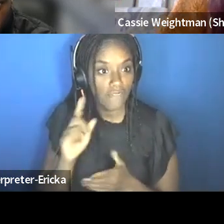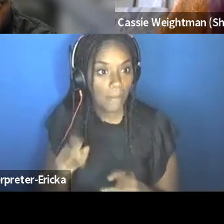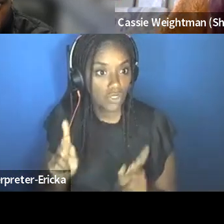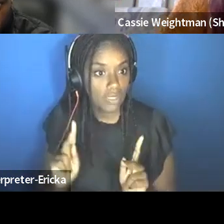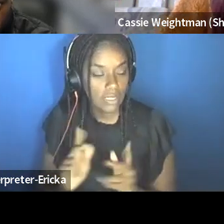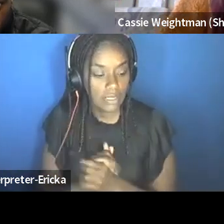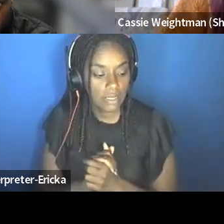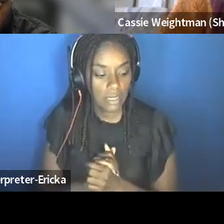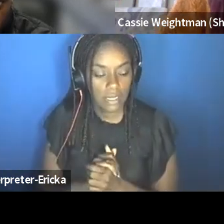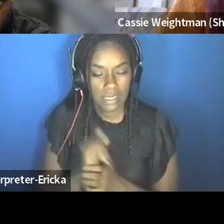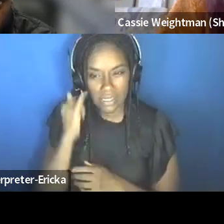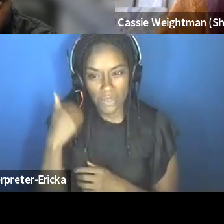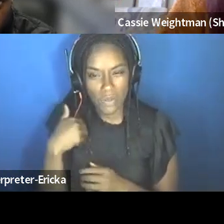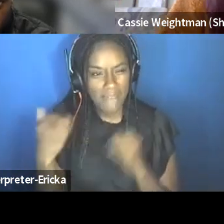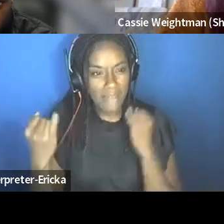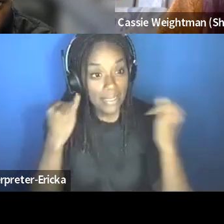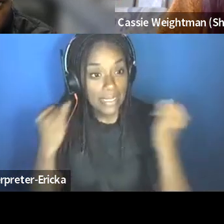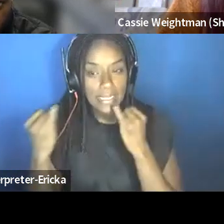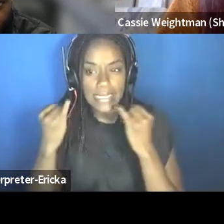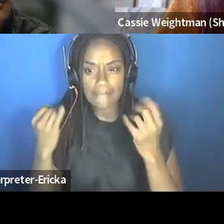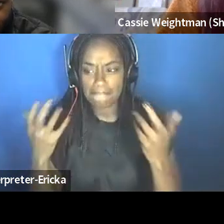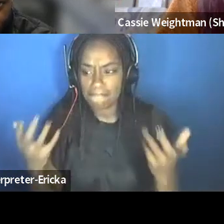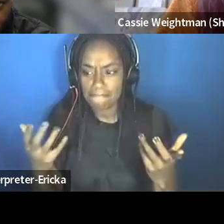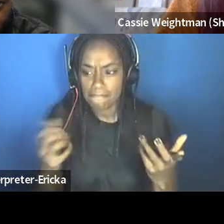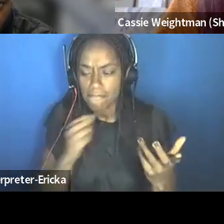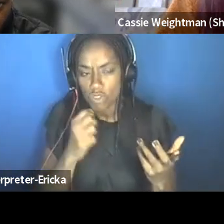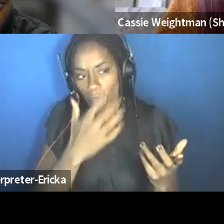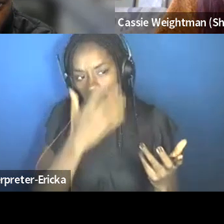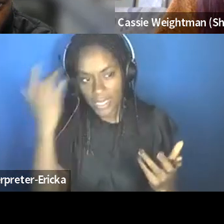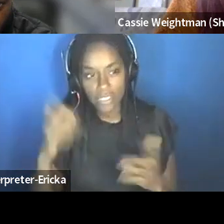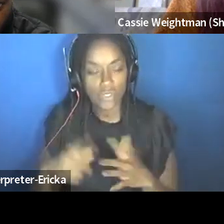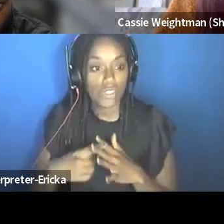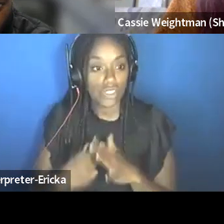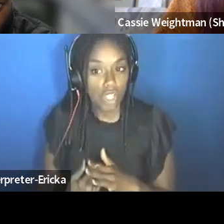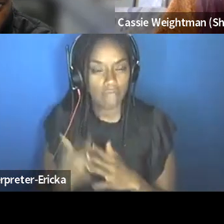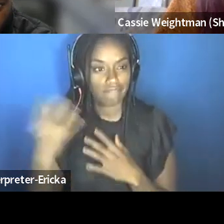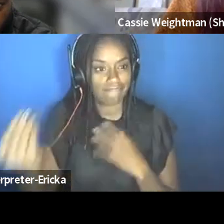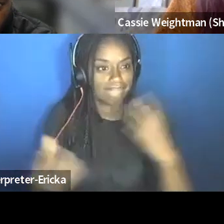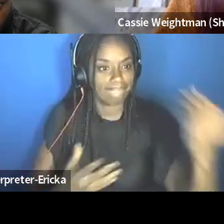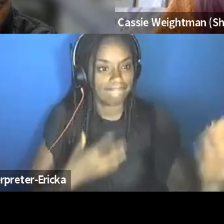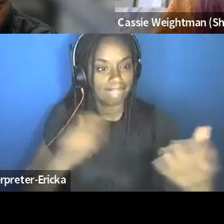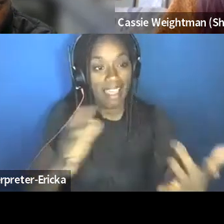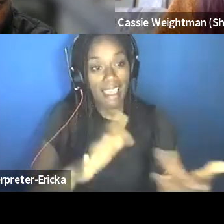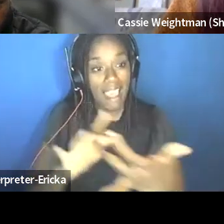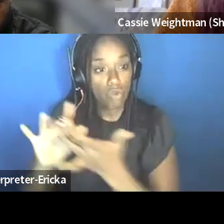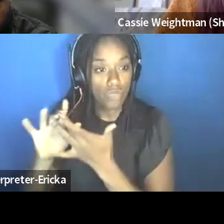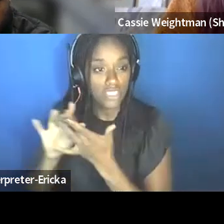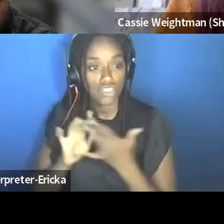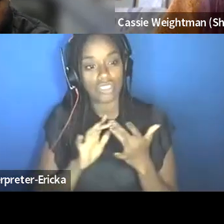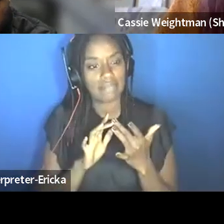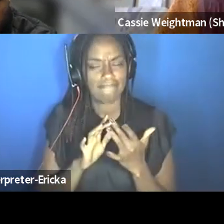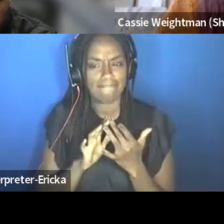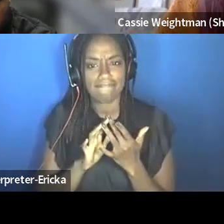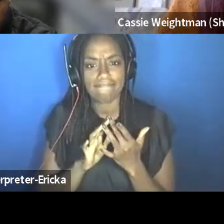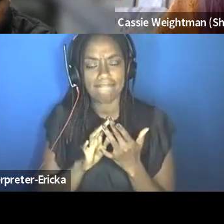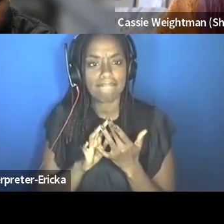So if you have ideas for things, don't forget to start going out and doing outreach to those places and asking, how